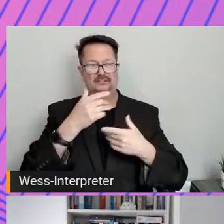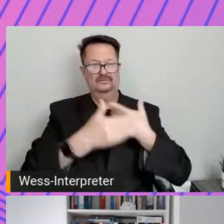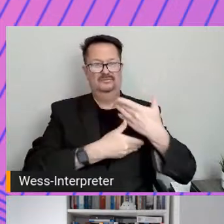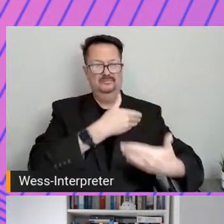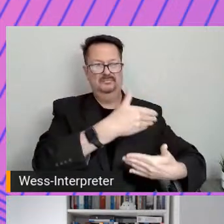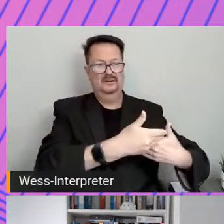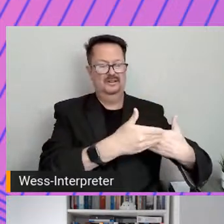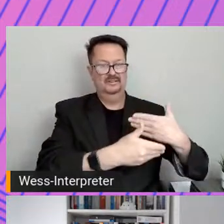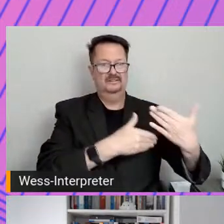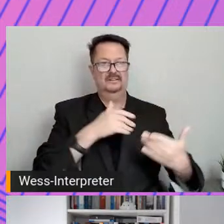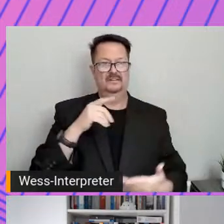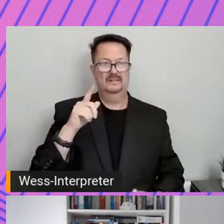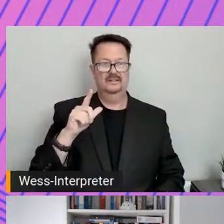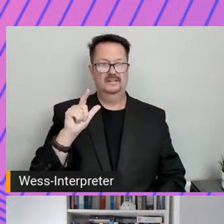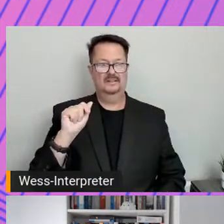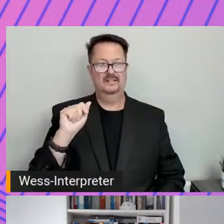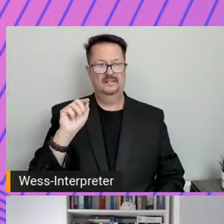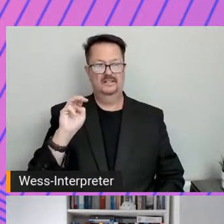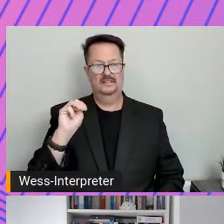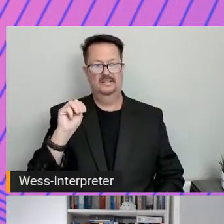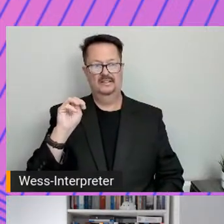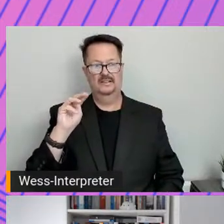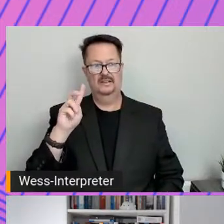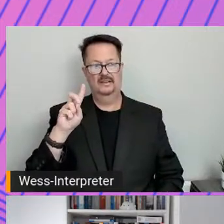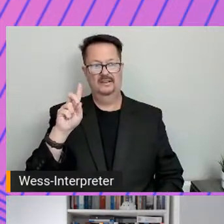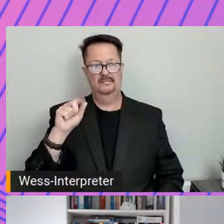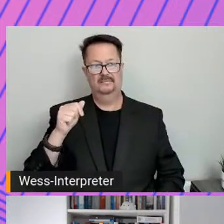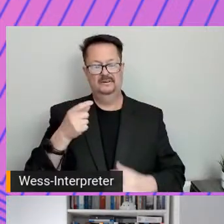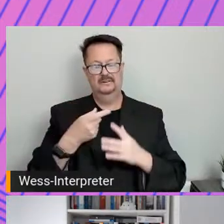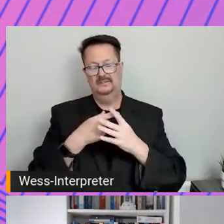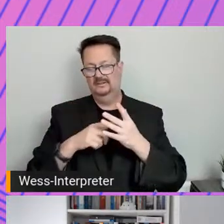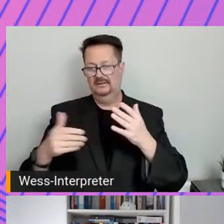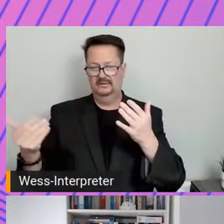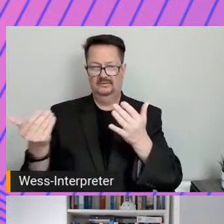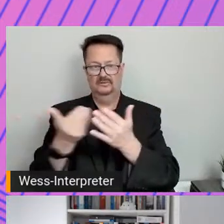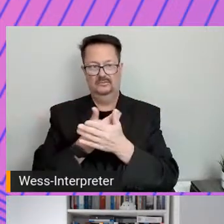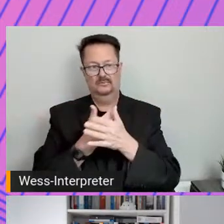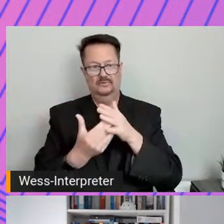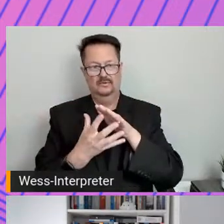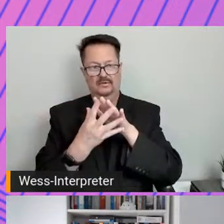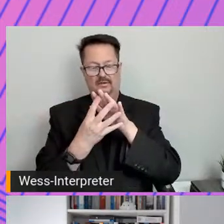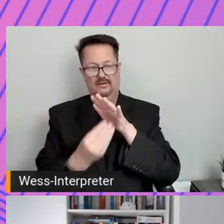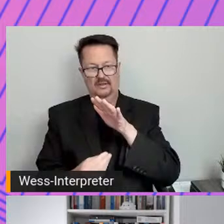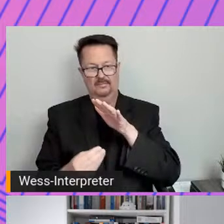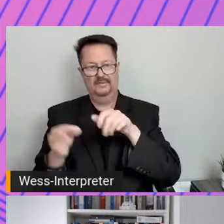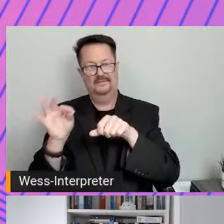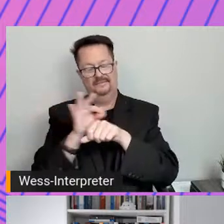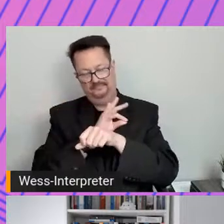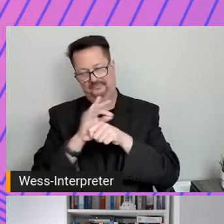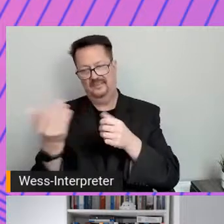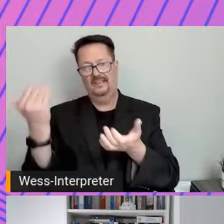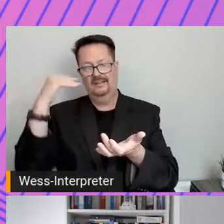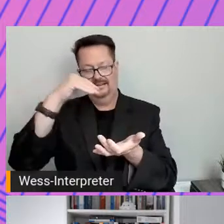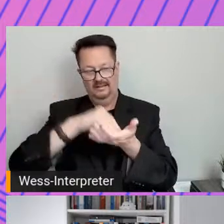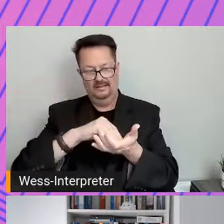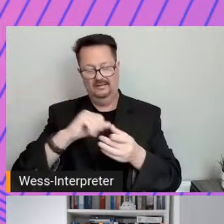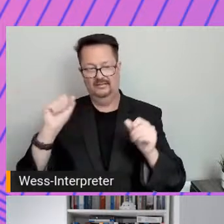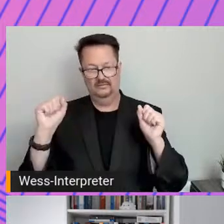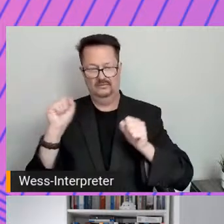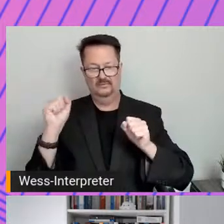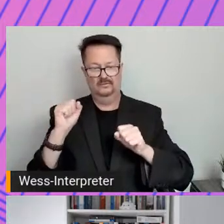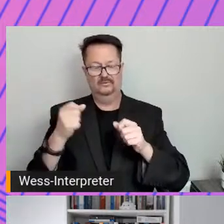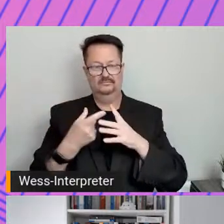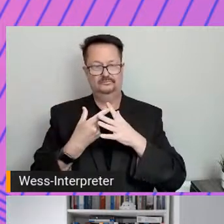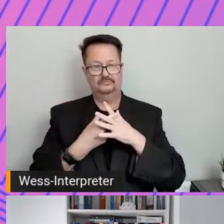What Lambda has to do is it starts up an entirely new copy of the function. So there's another cold start, and then that other